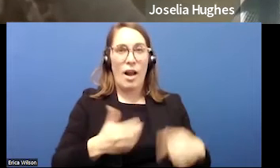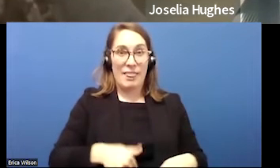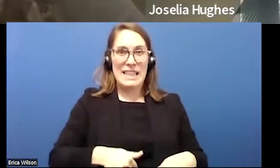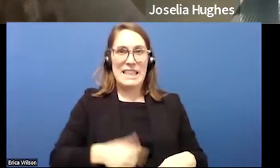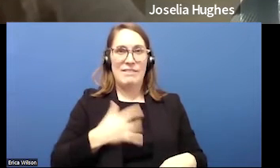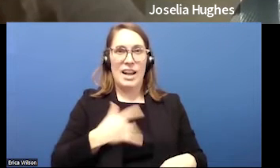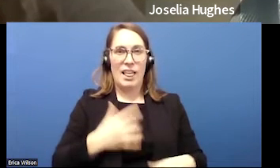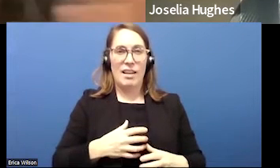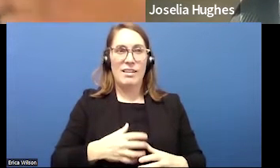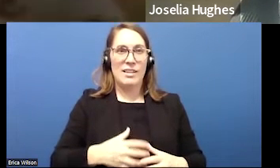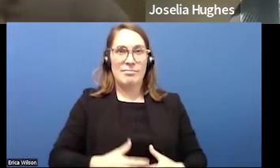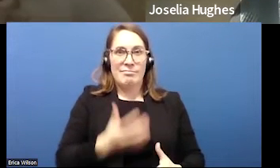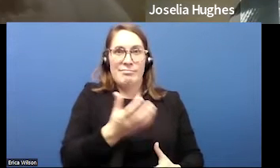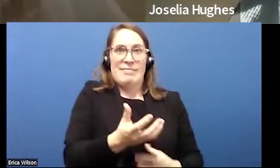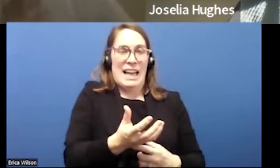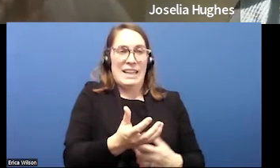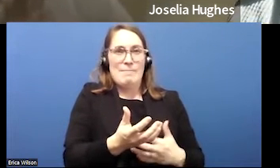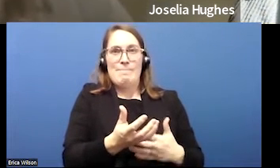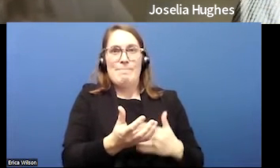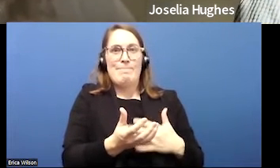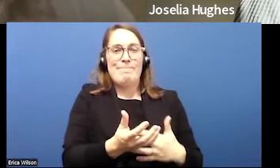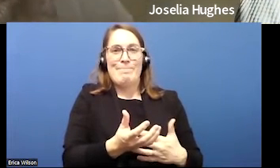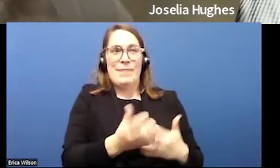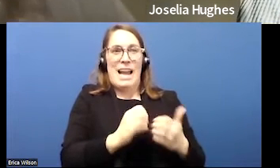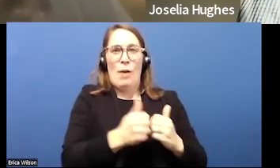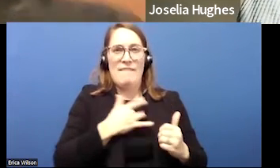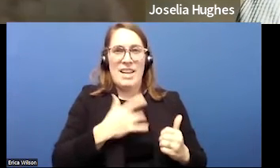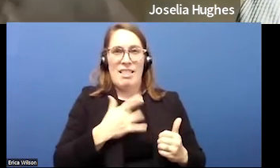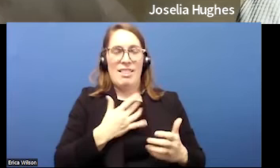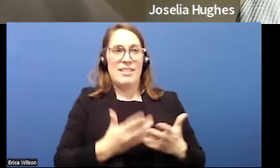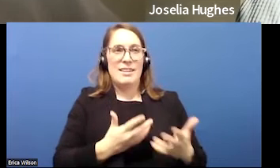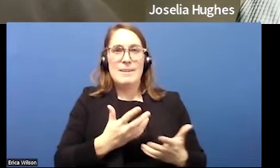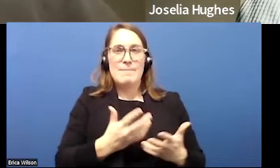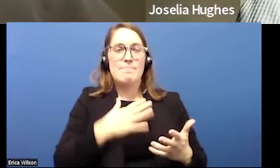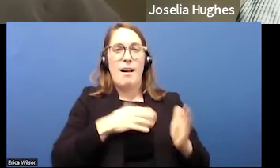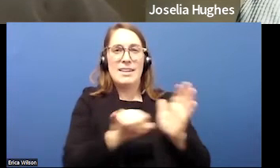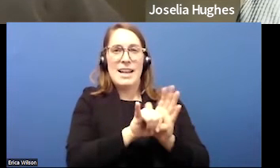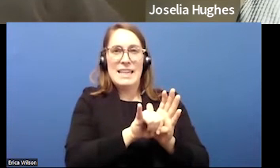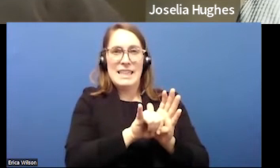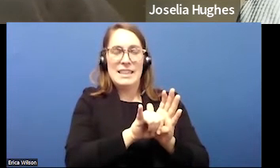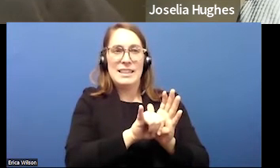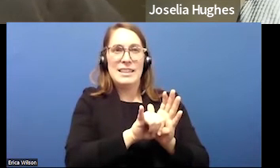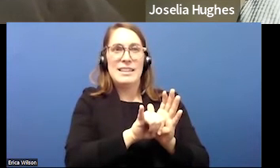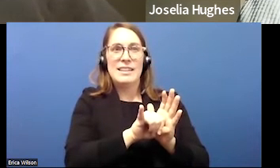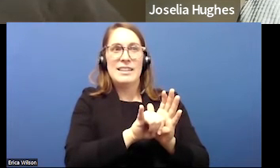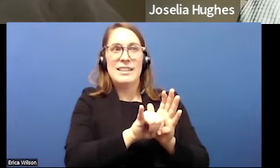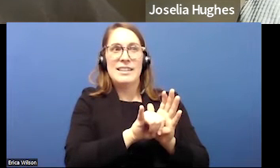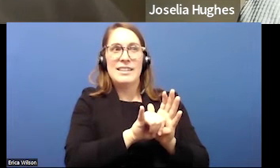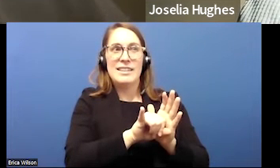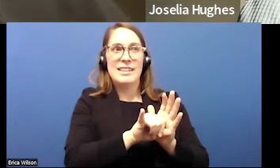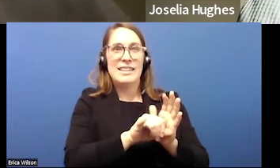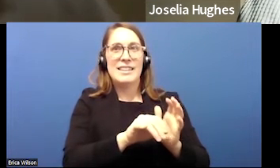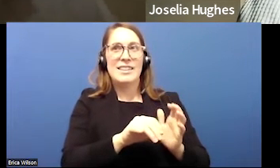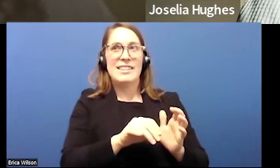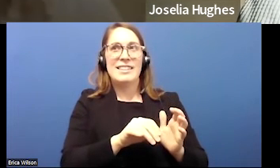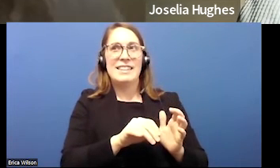me name the intersectionality of like my experience of like my identity is in terms of how I feel in